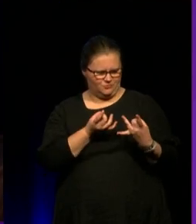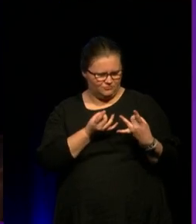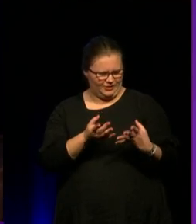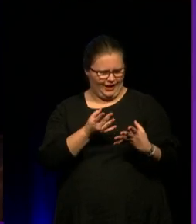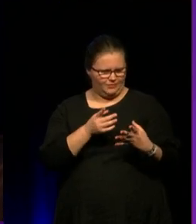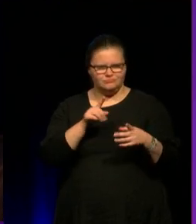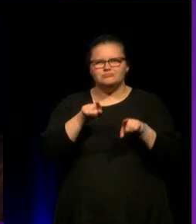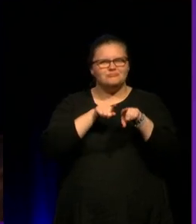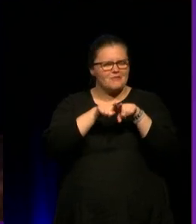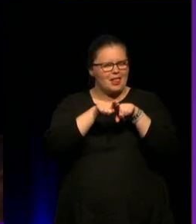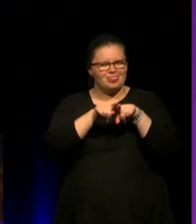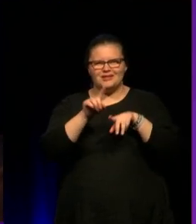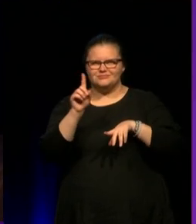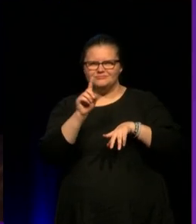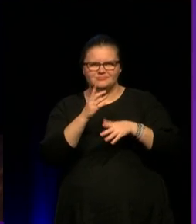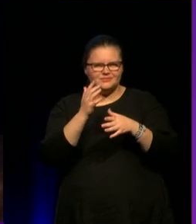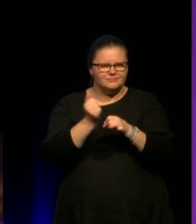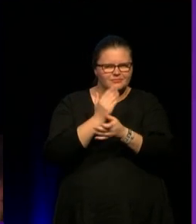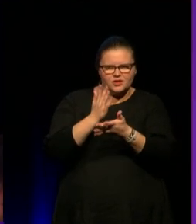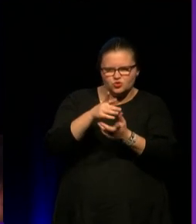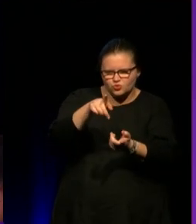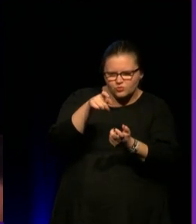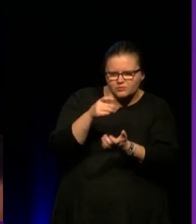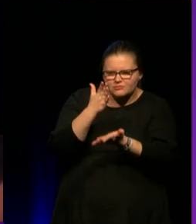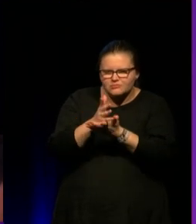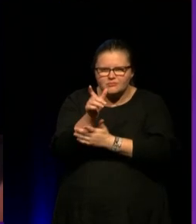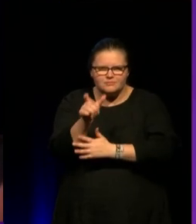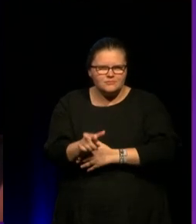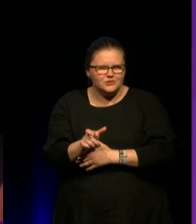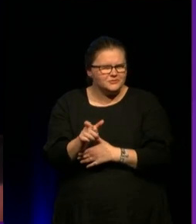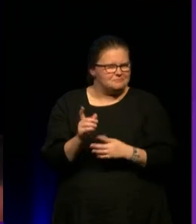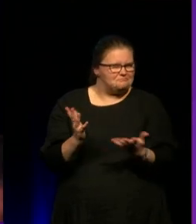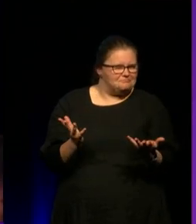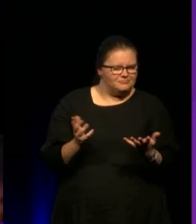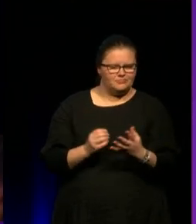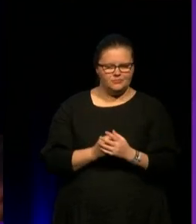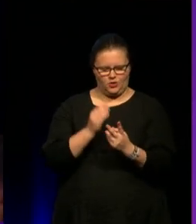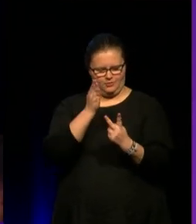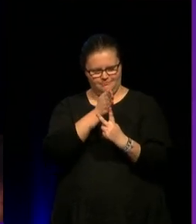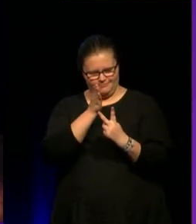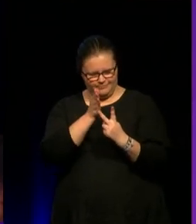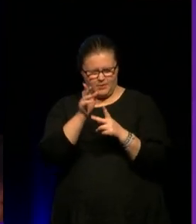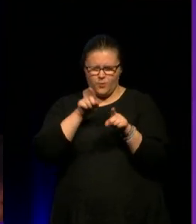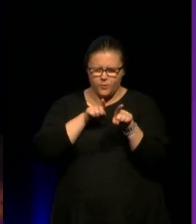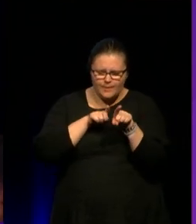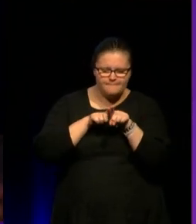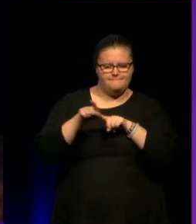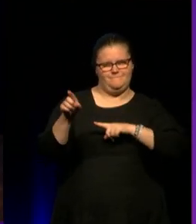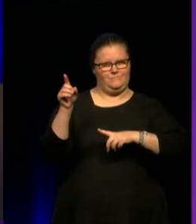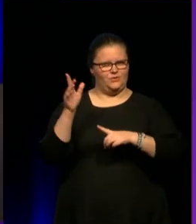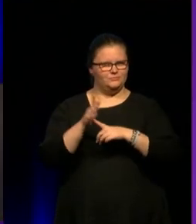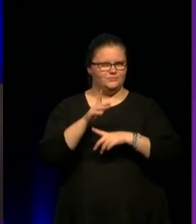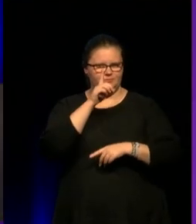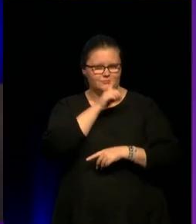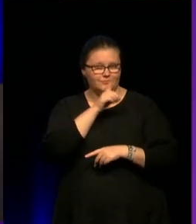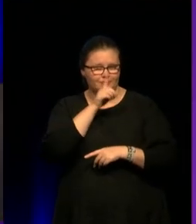coming out of getting the right chairman and the right board in place? Yeah, so the two most important people, I think, in the